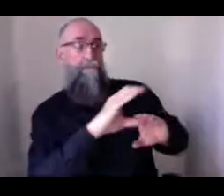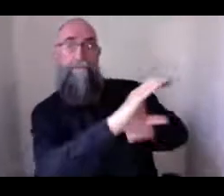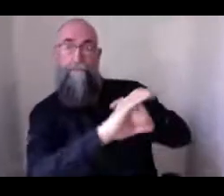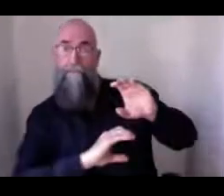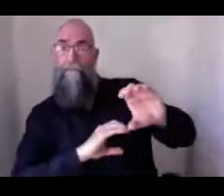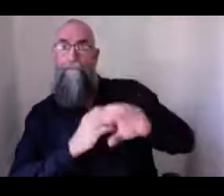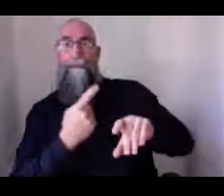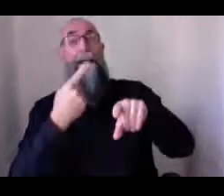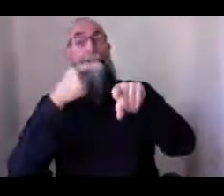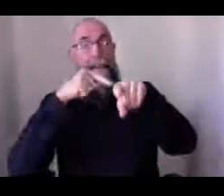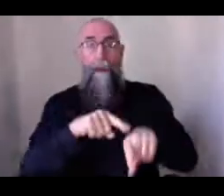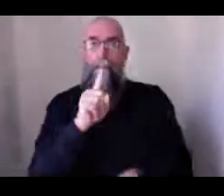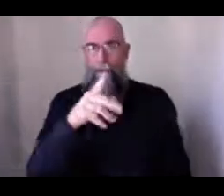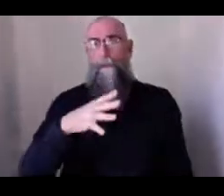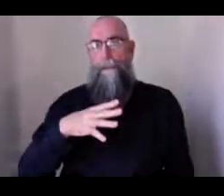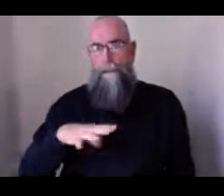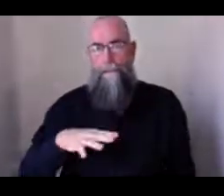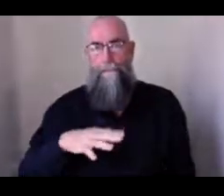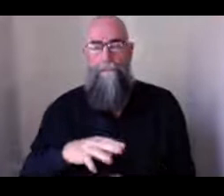amount.